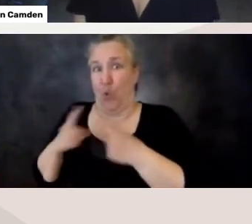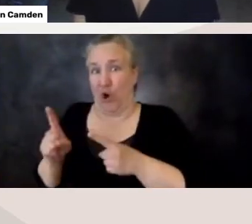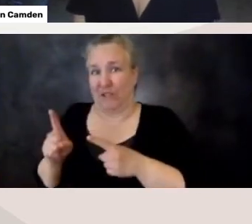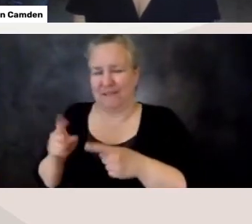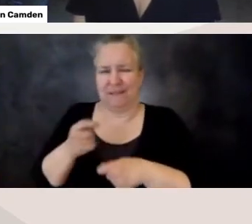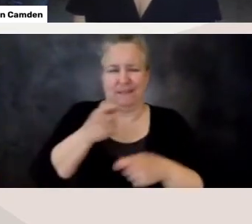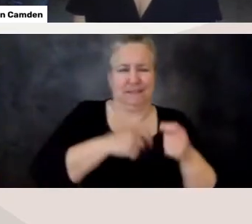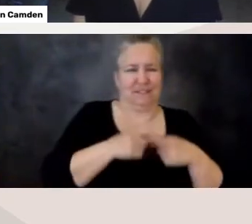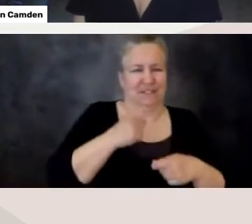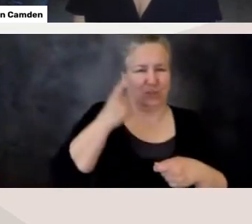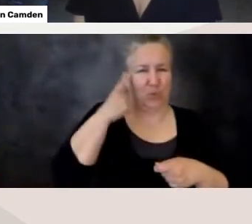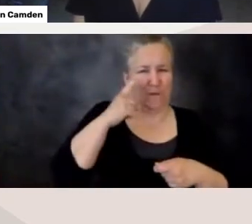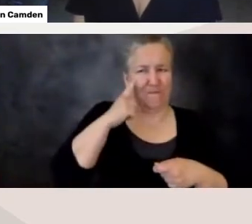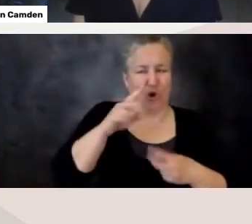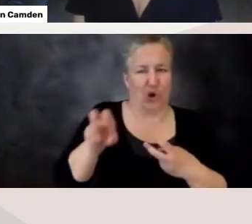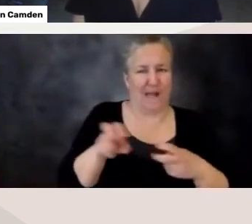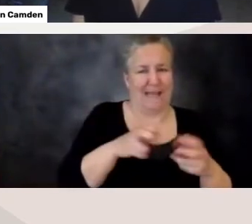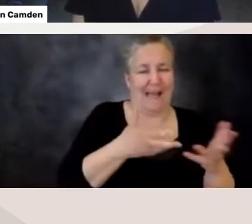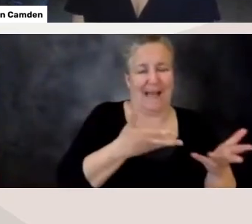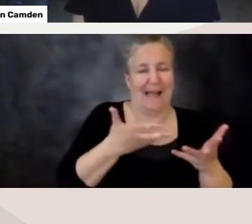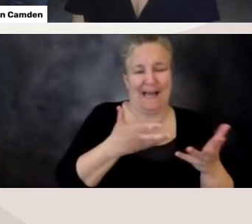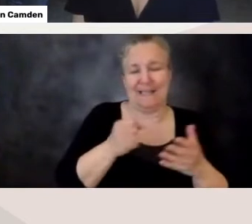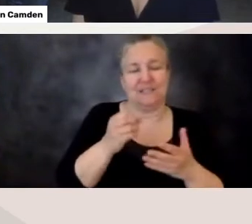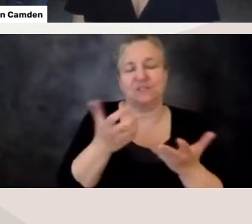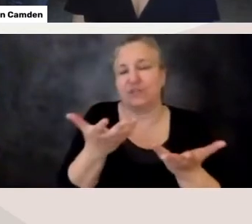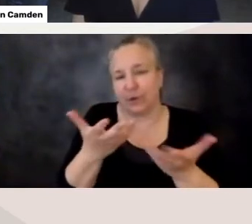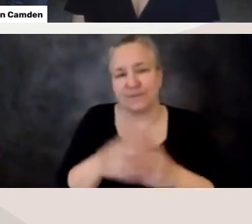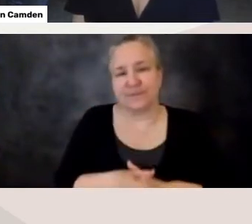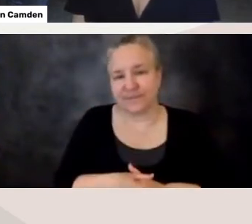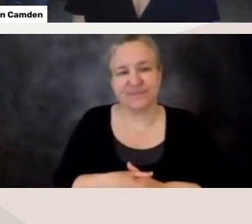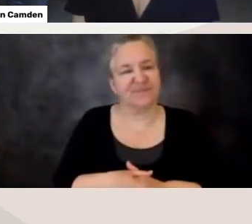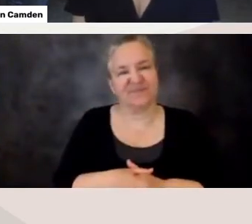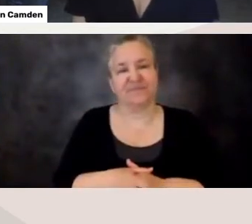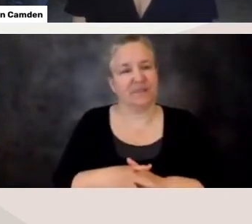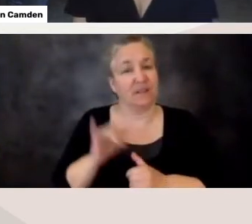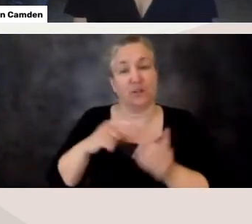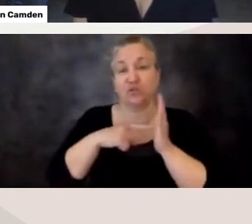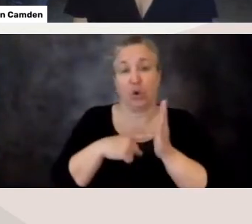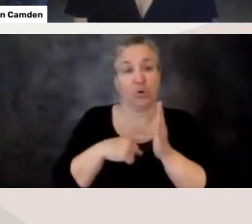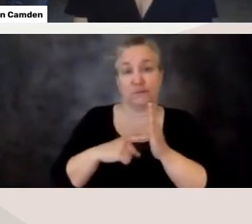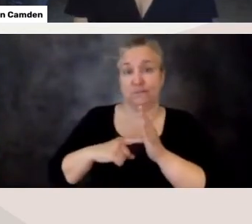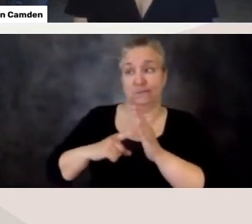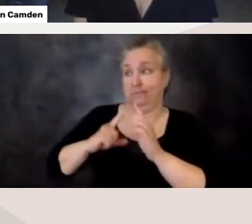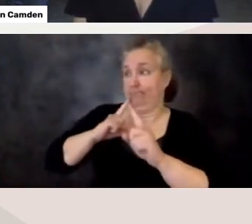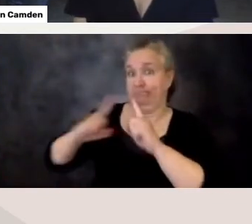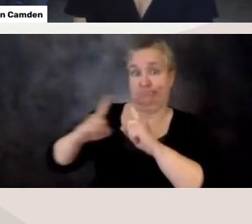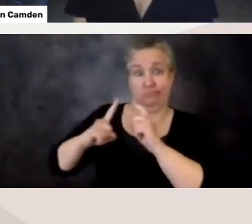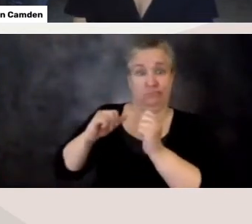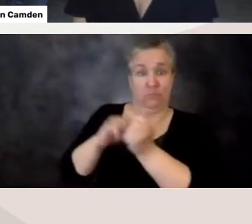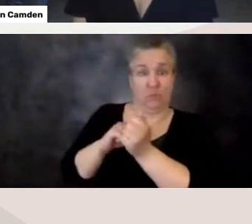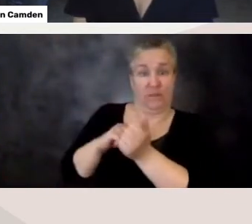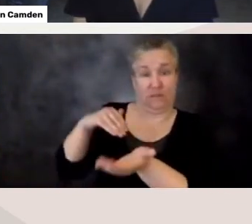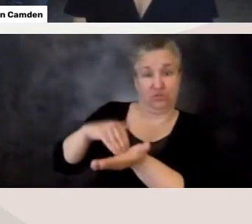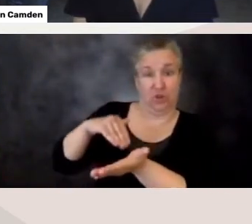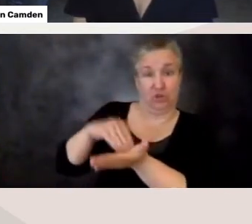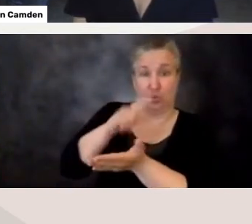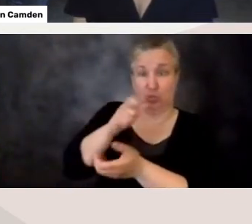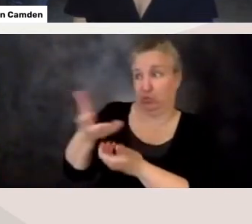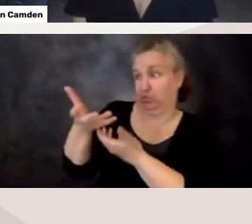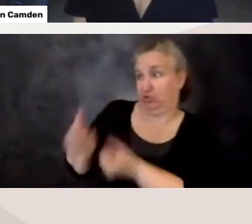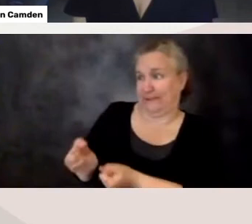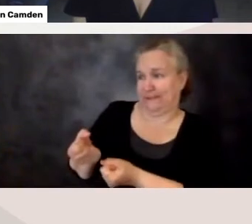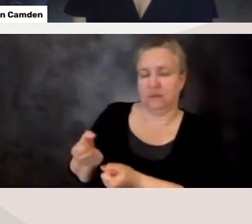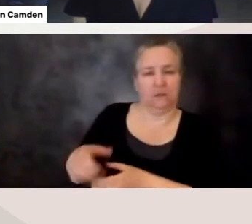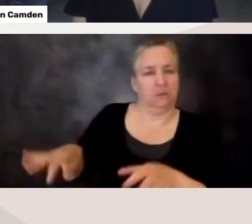change it? So just goes to show the importance of that dialogue with a doctor that you